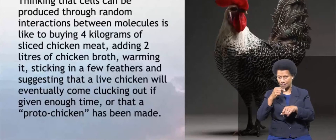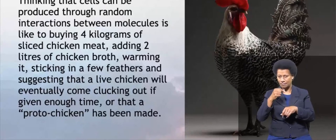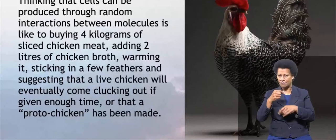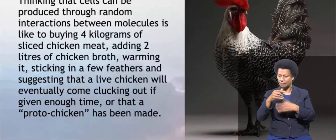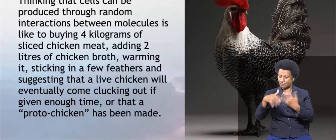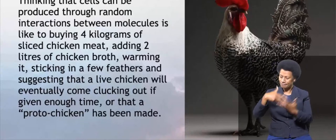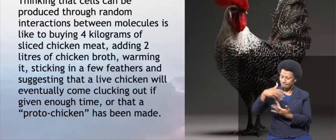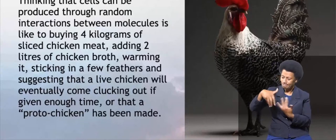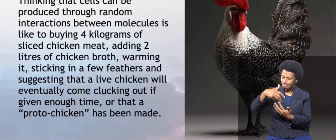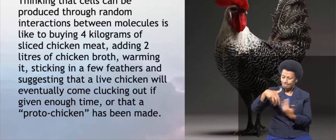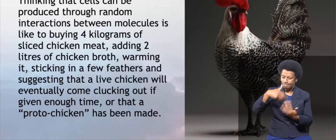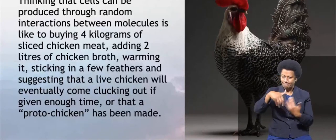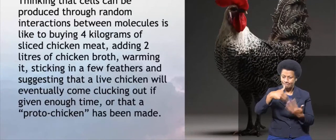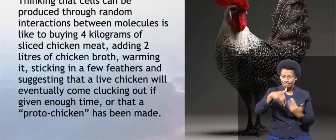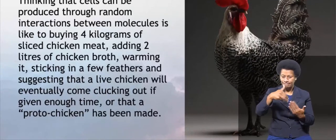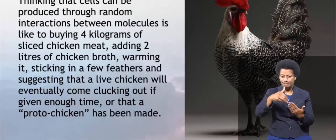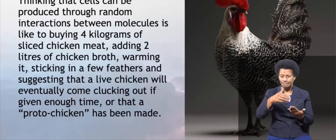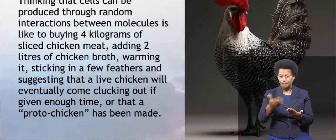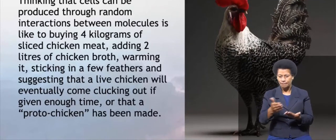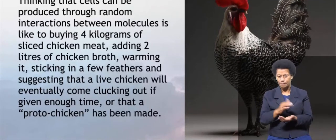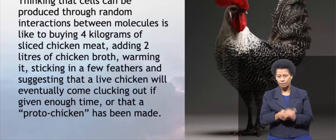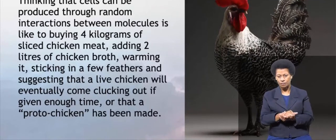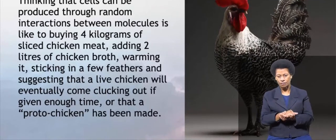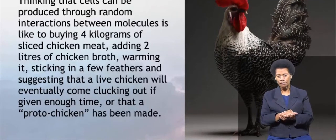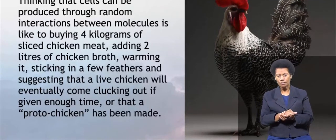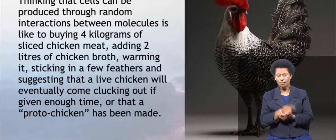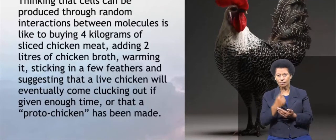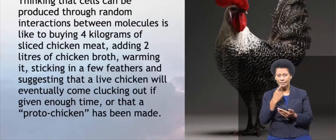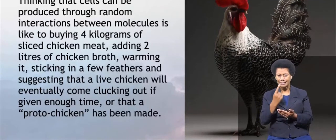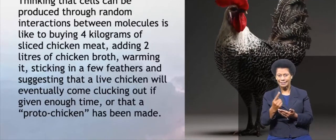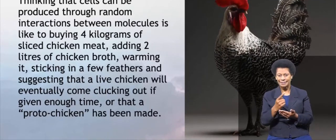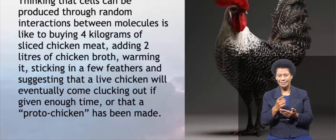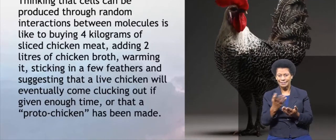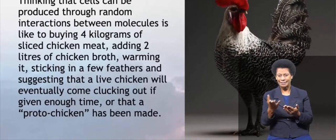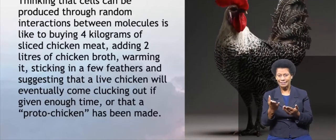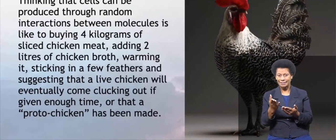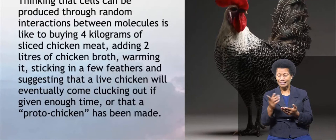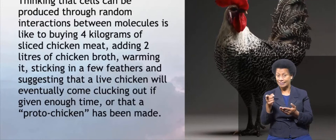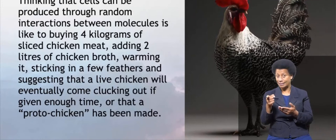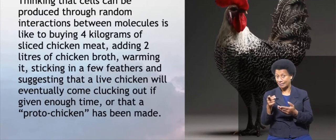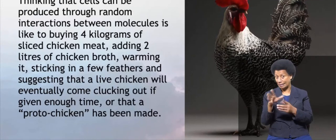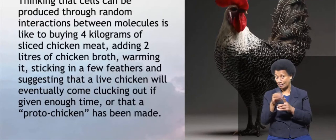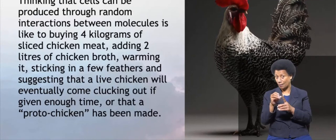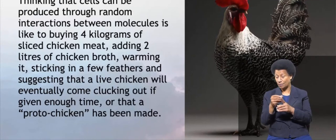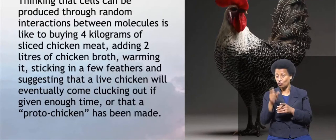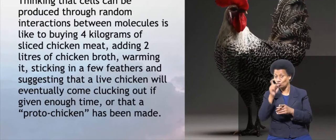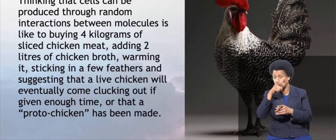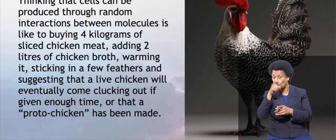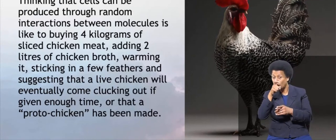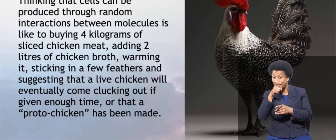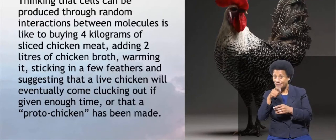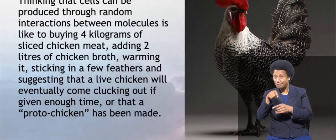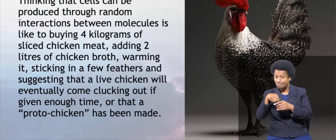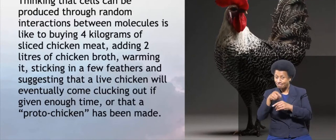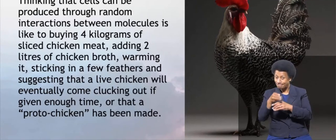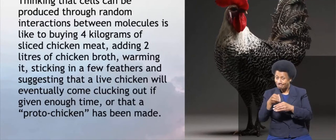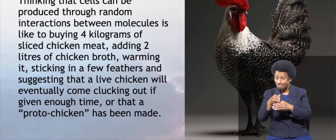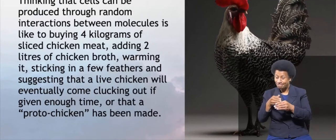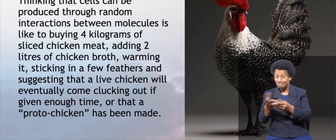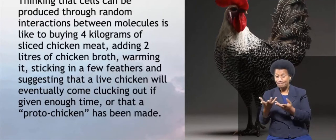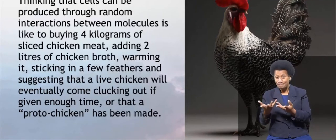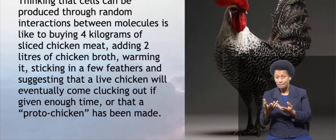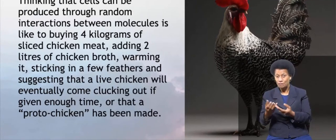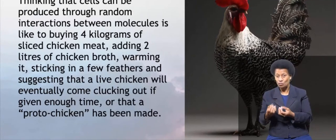through random interaction between molecules is like buying 4 kilograms of sliced chicken meat, adding 2 liters of chicken